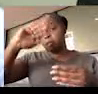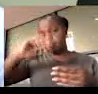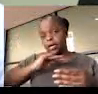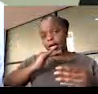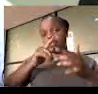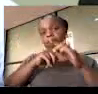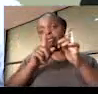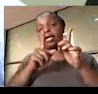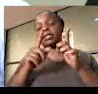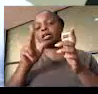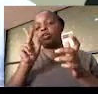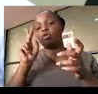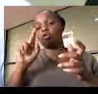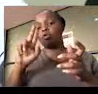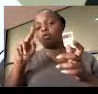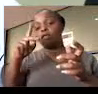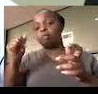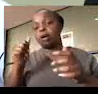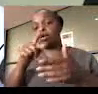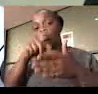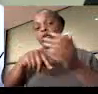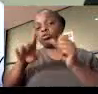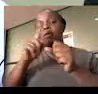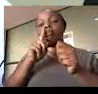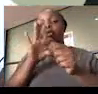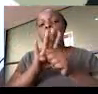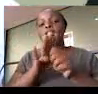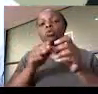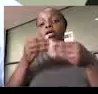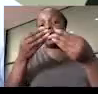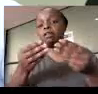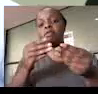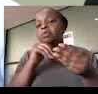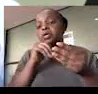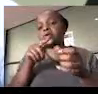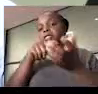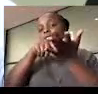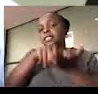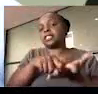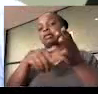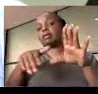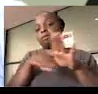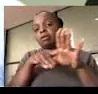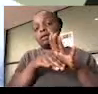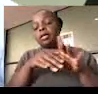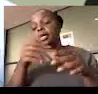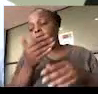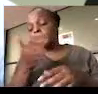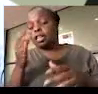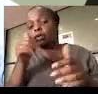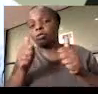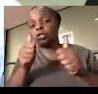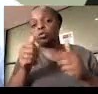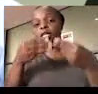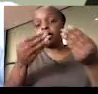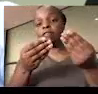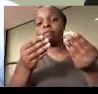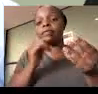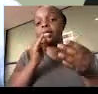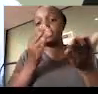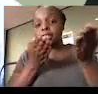that at time of your need, you are there and you don't have trouble. An issue has come up and you need